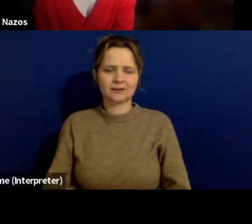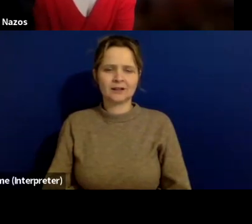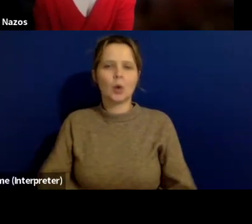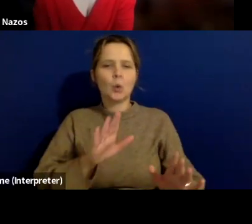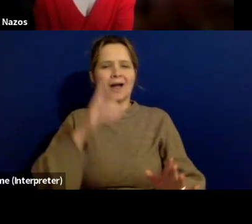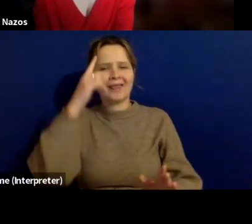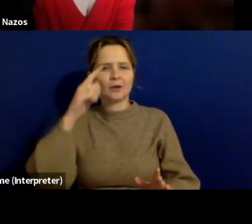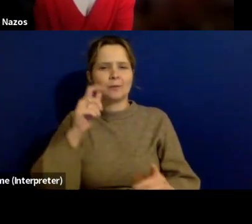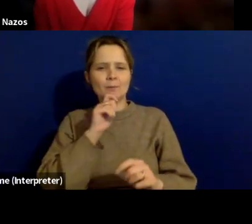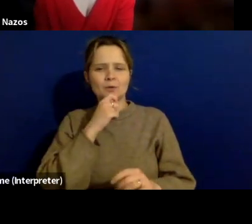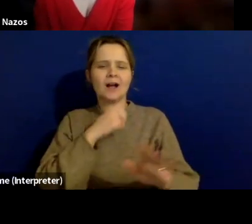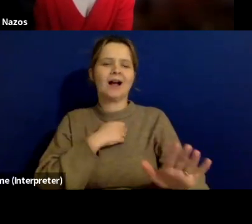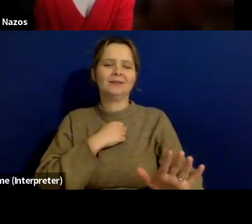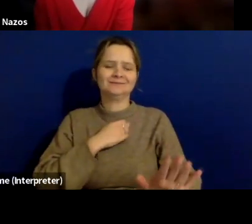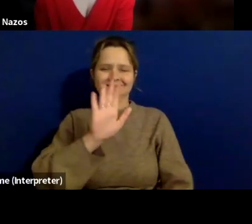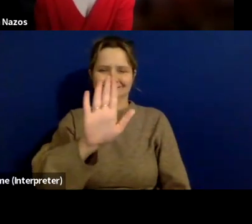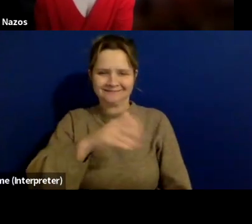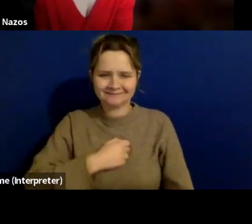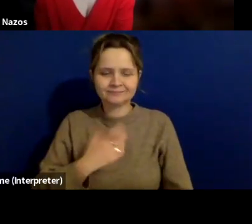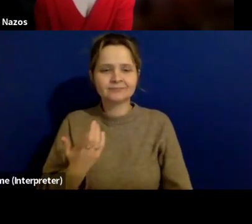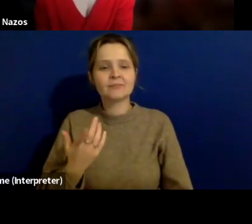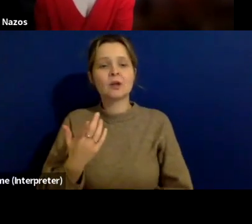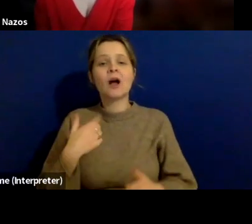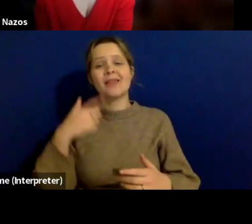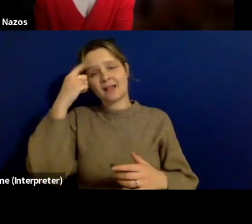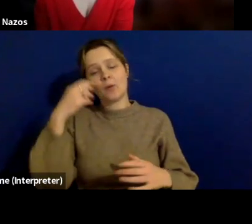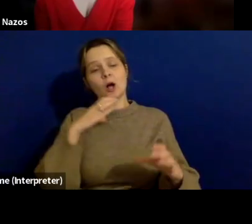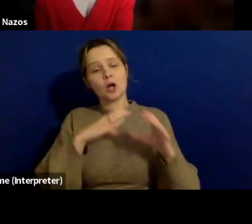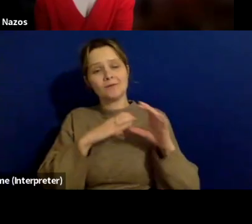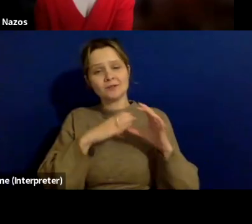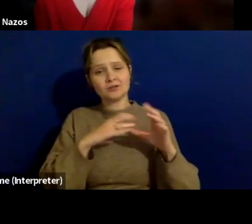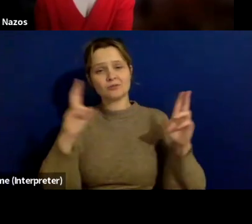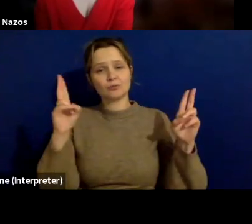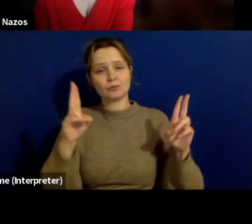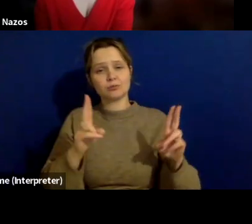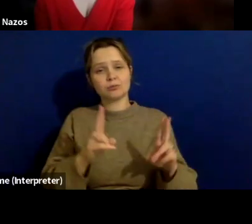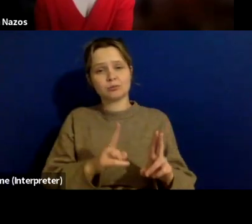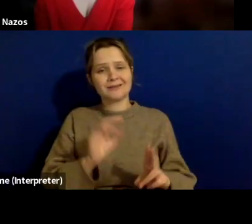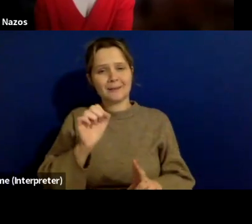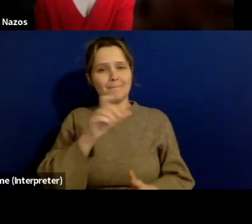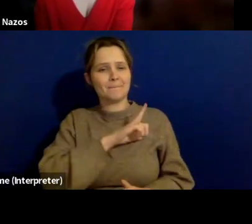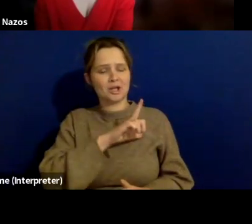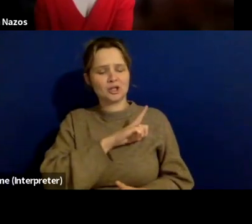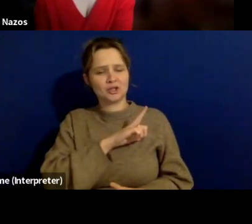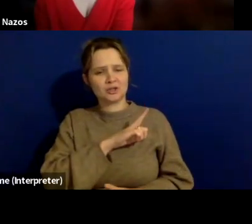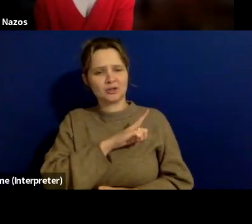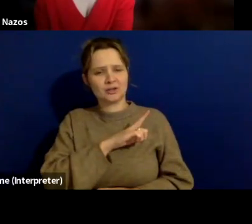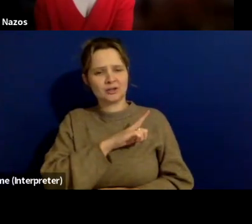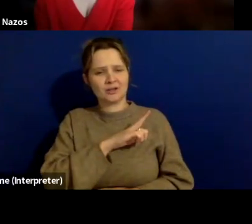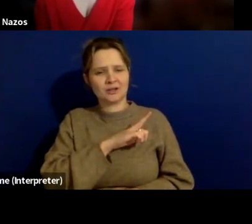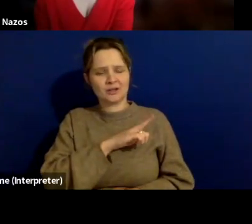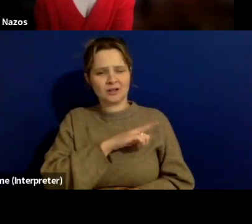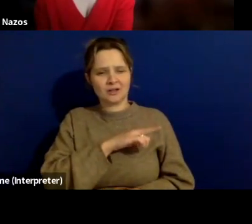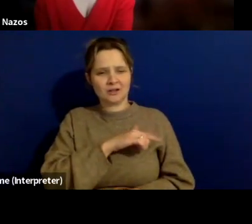I think you might Yes, still be yes, muted. okay. I think our conversation becomes less because there is a little bit that we haven't